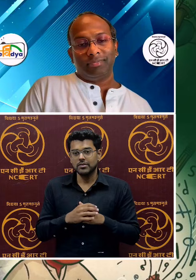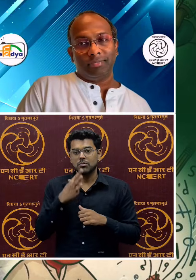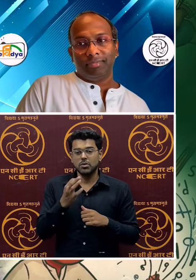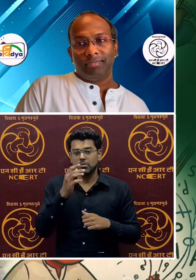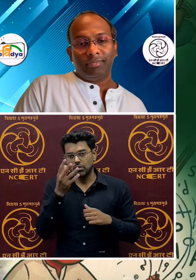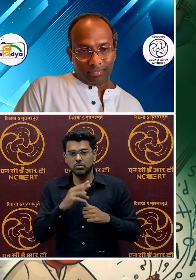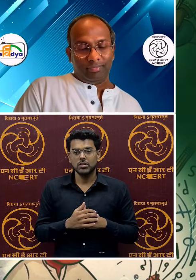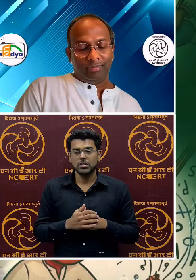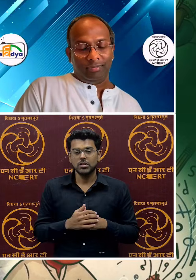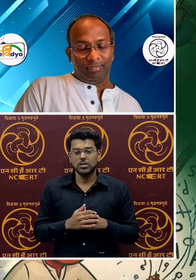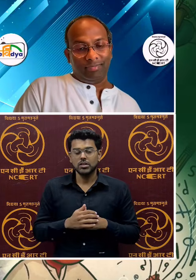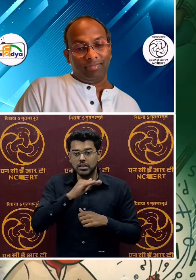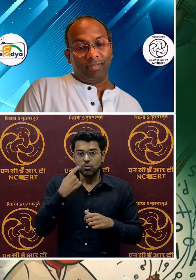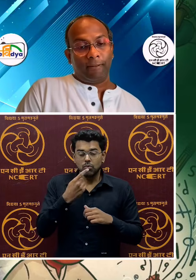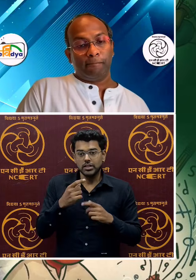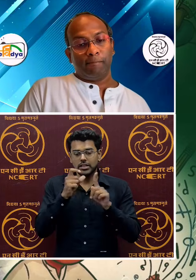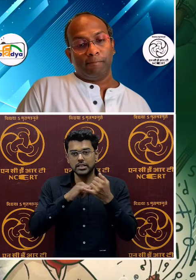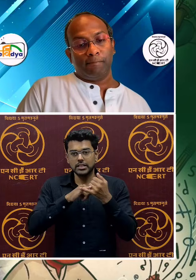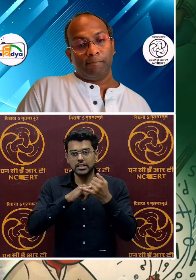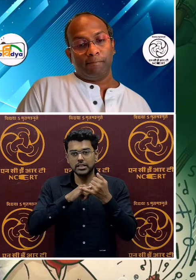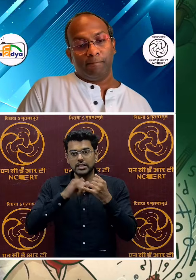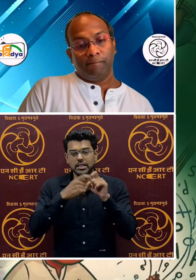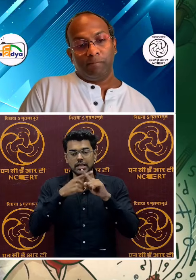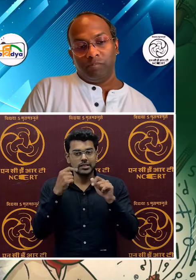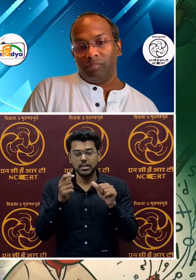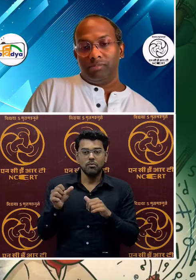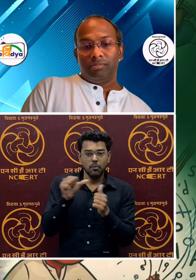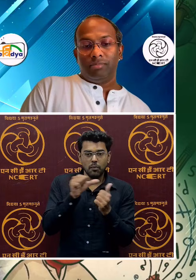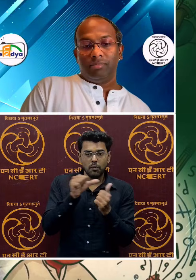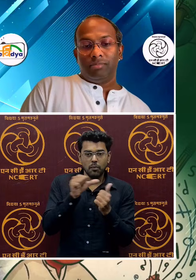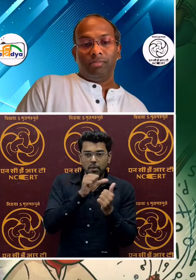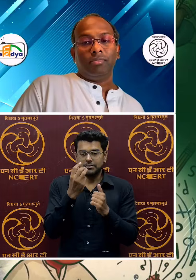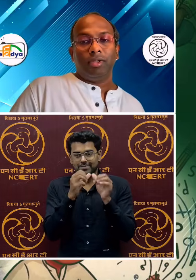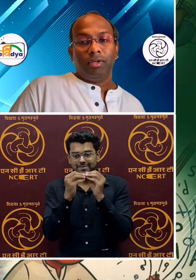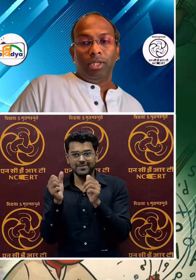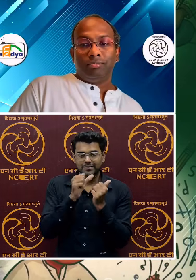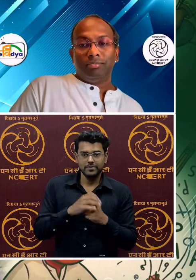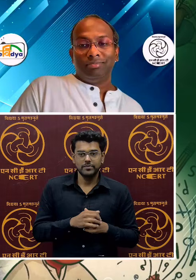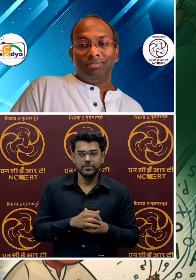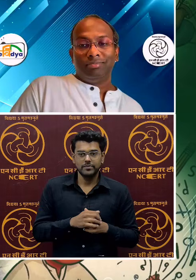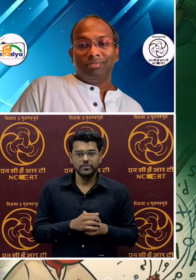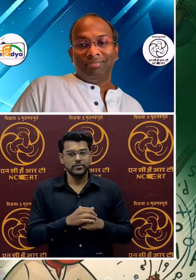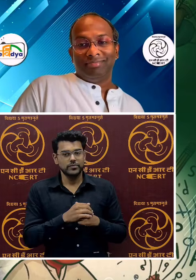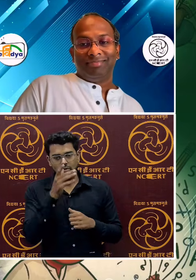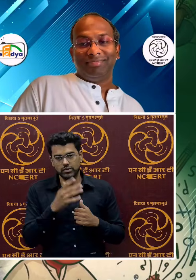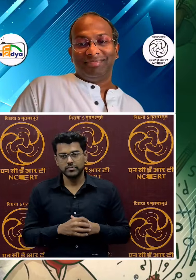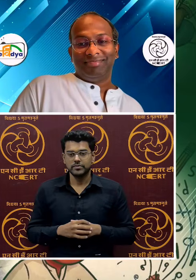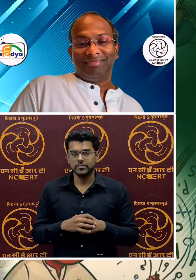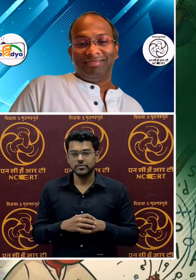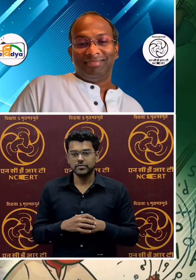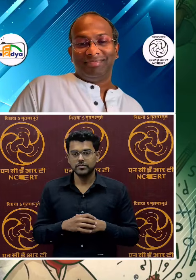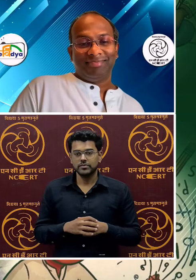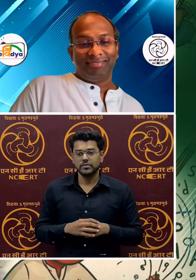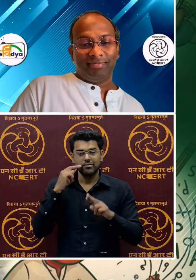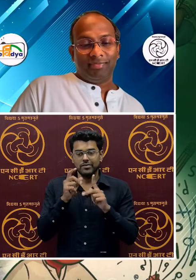or a fact. Children with dyslexia see letters backwards. Myth or fact? Myth. Okay. Developmental